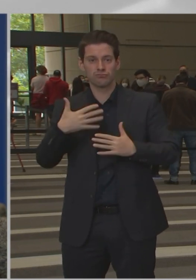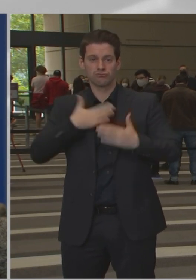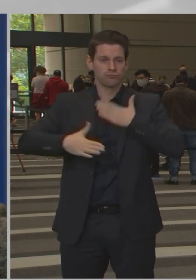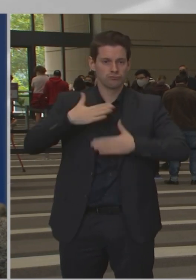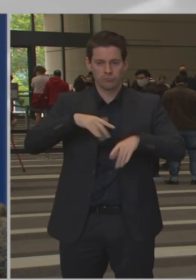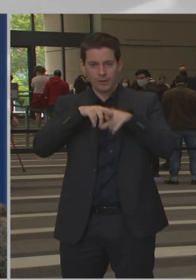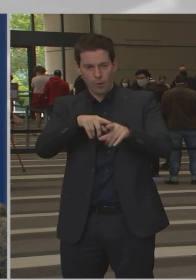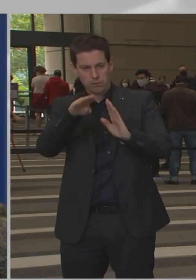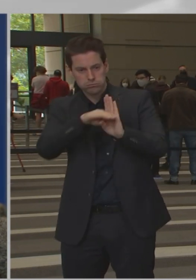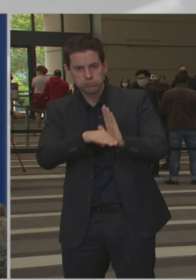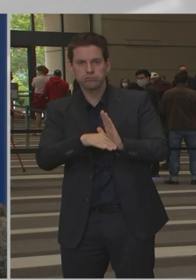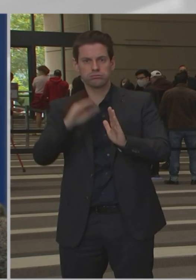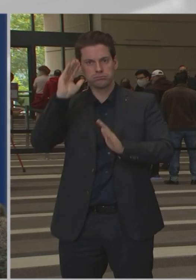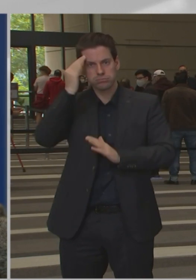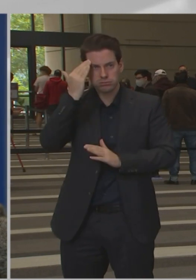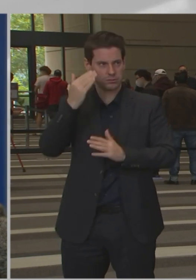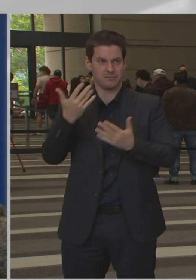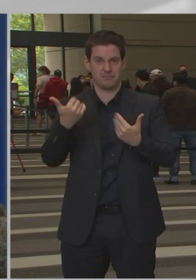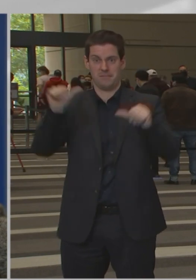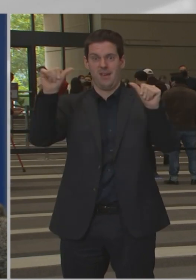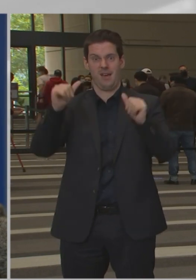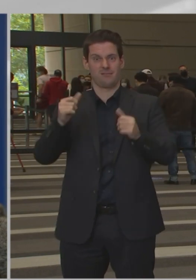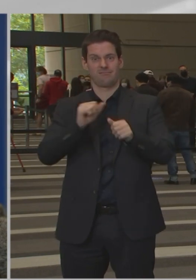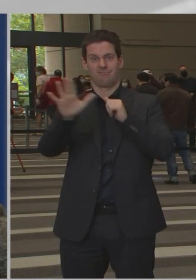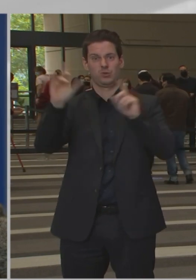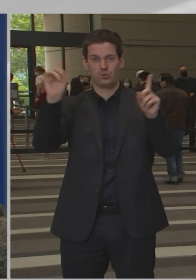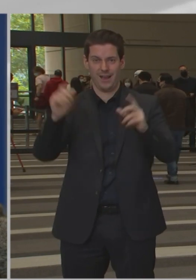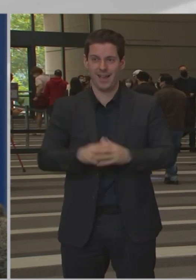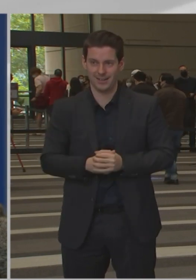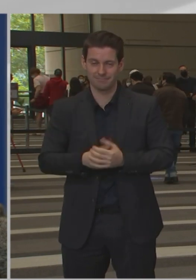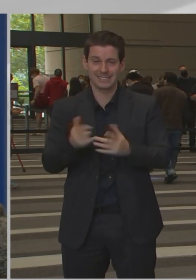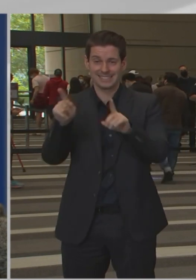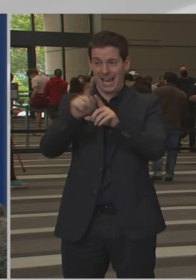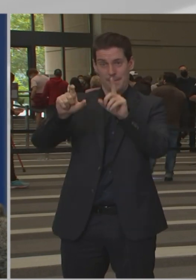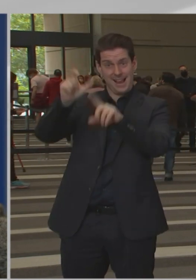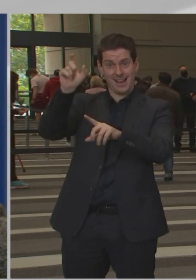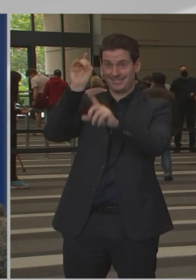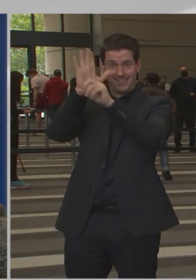that as well, well done, Cairns. Every single person in the community needs to be commended.